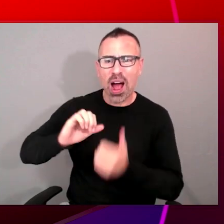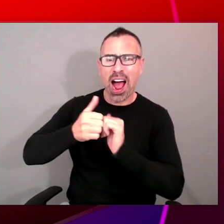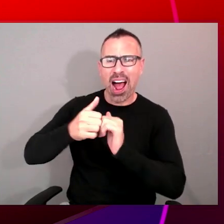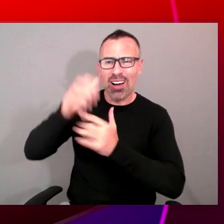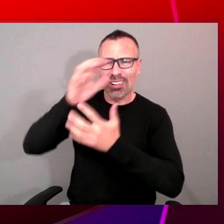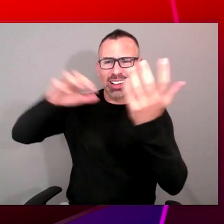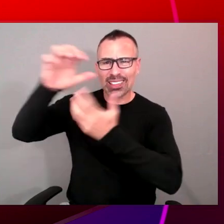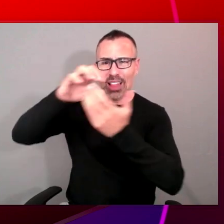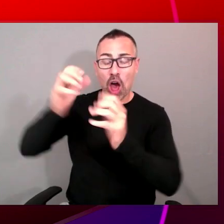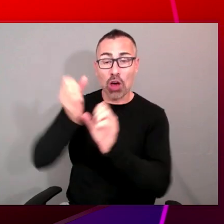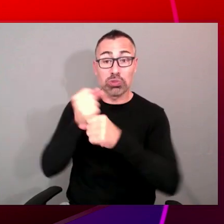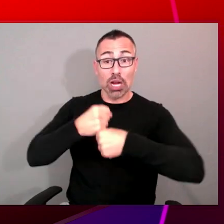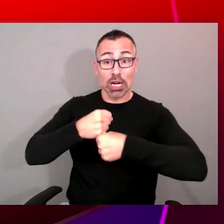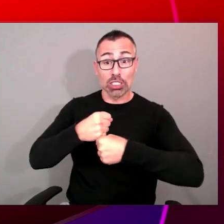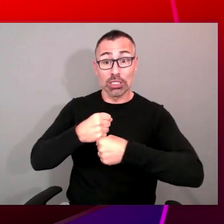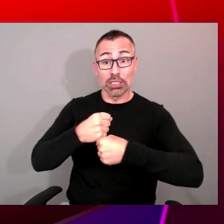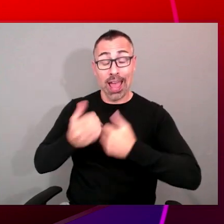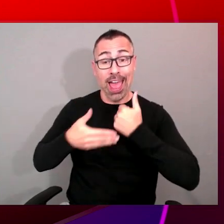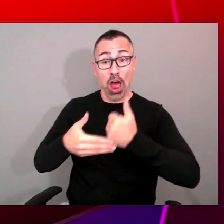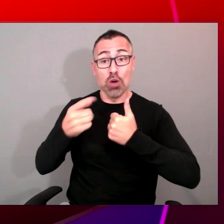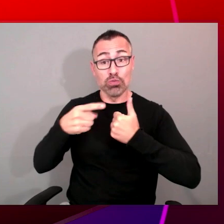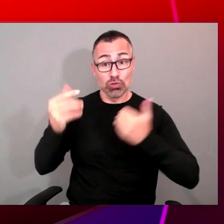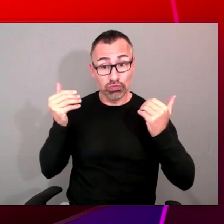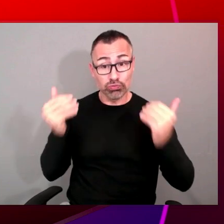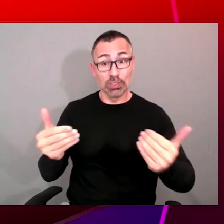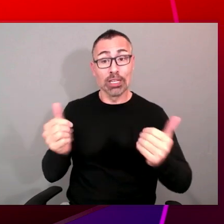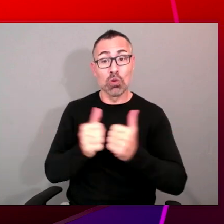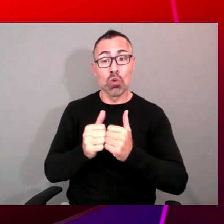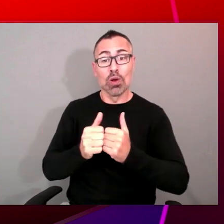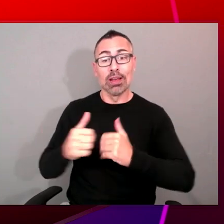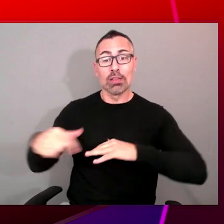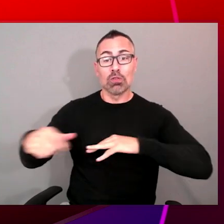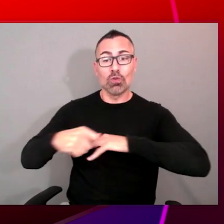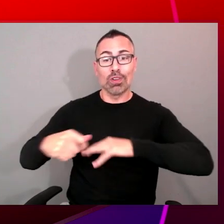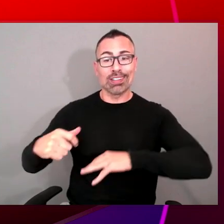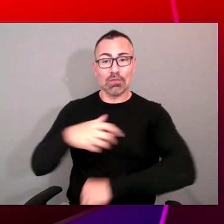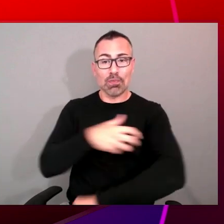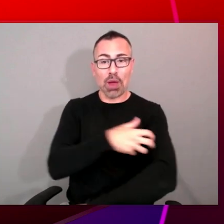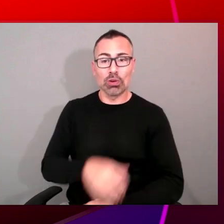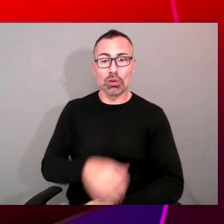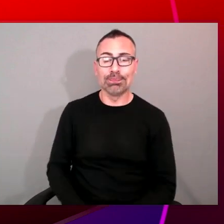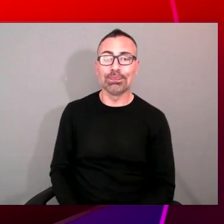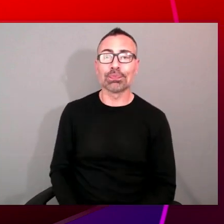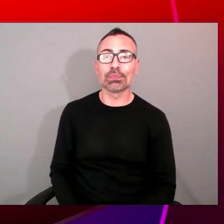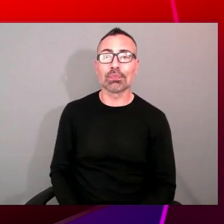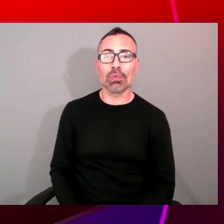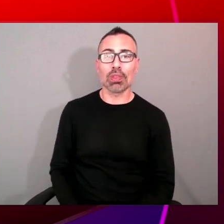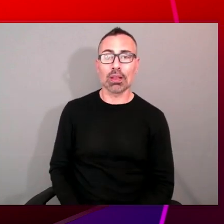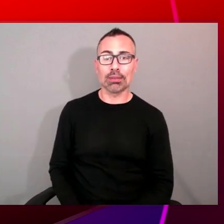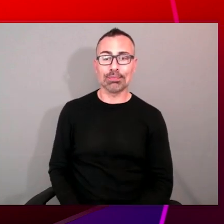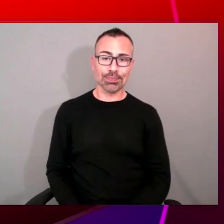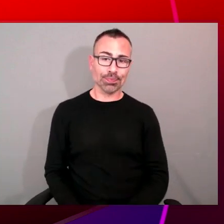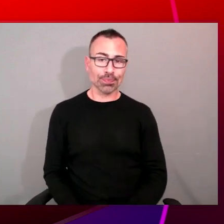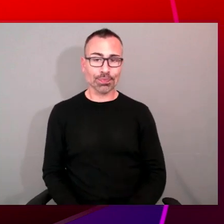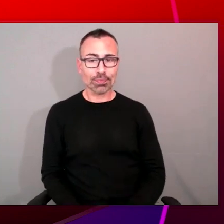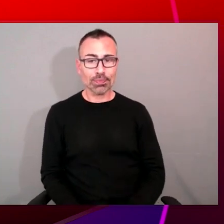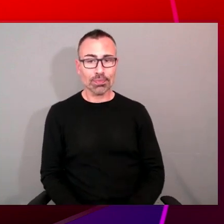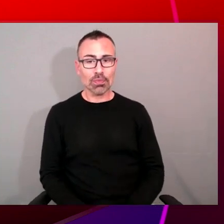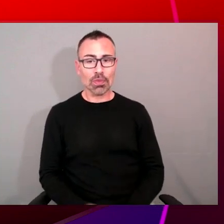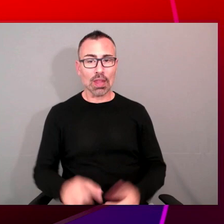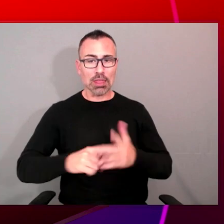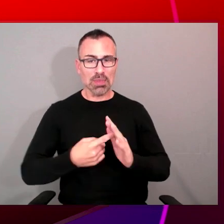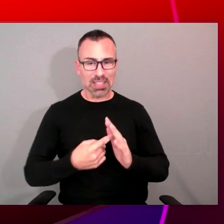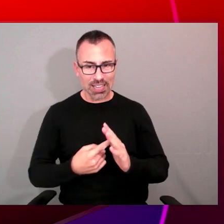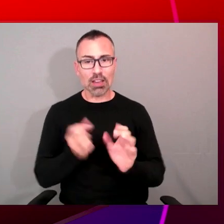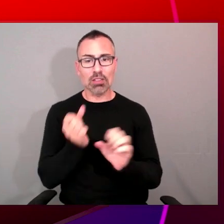you proceed with Rings of Power. So at the beginning of the production, when we